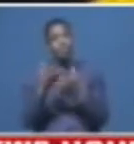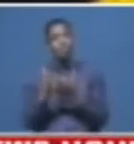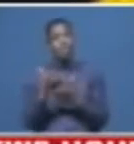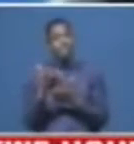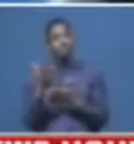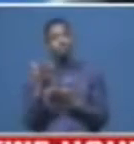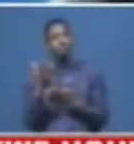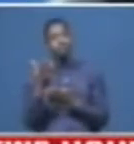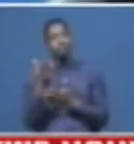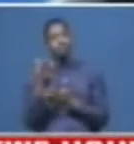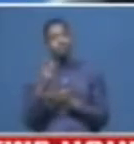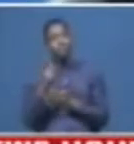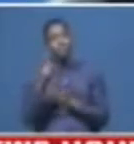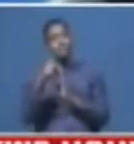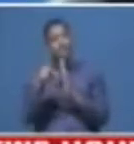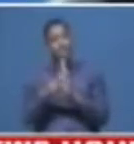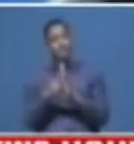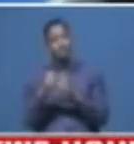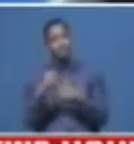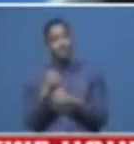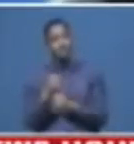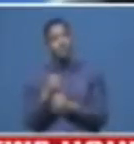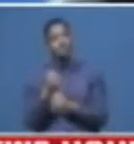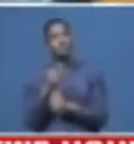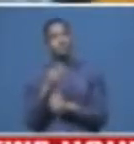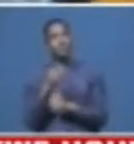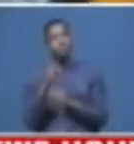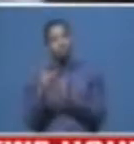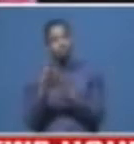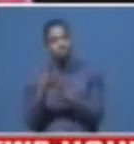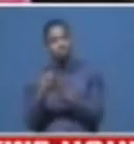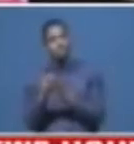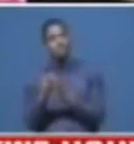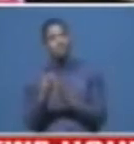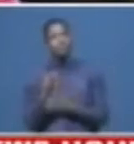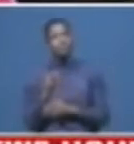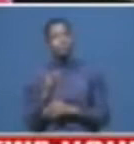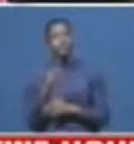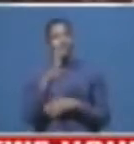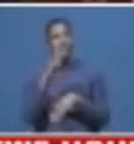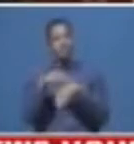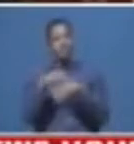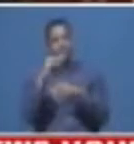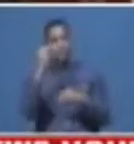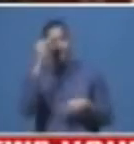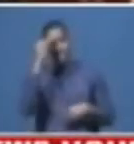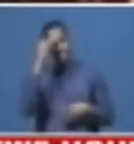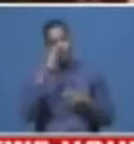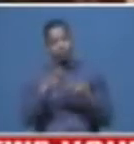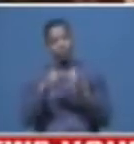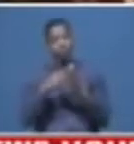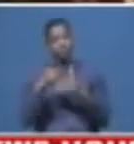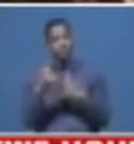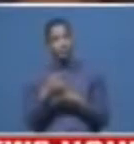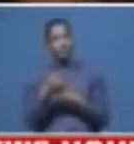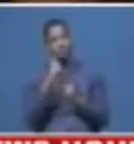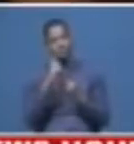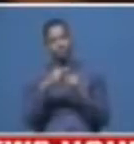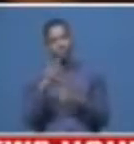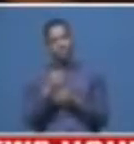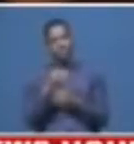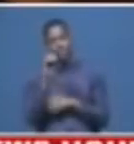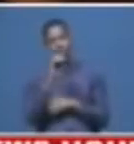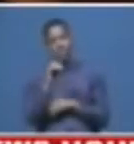where policymakers and governments gather. The National Malaria Control Program hopes to attain a